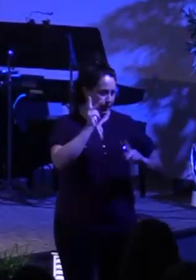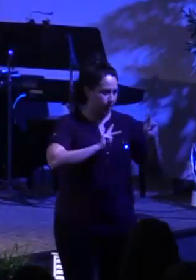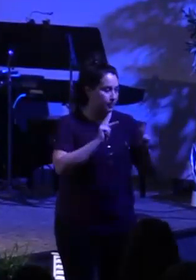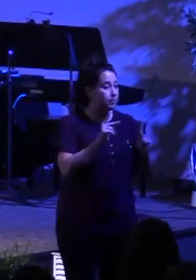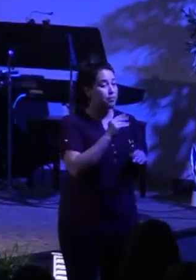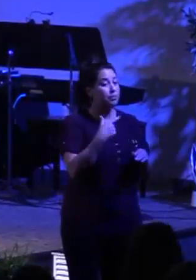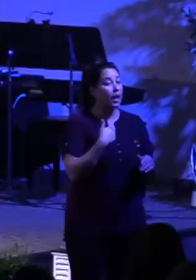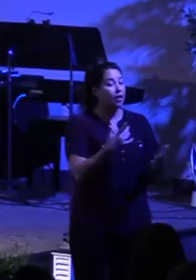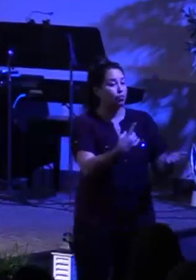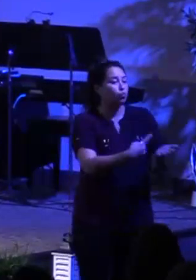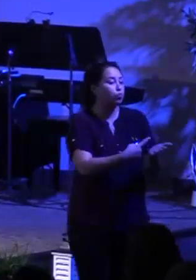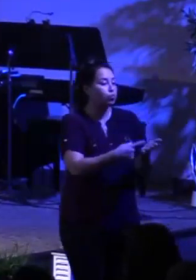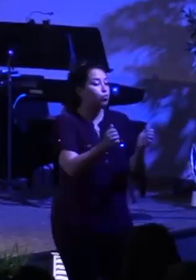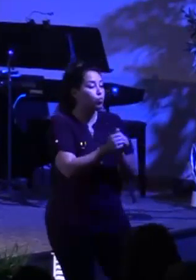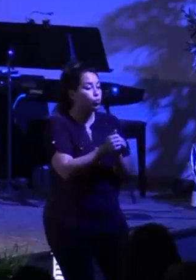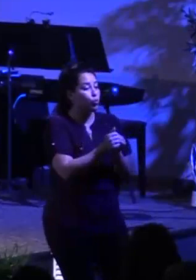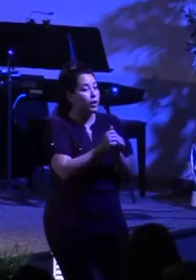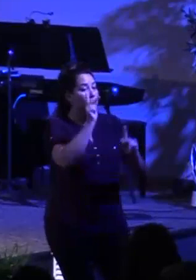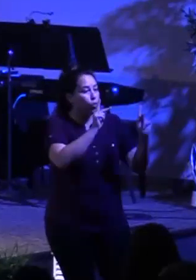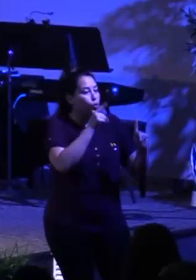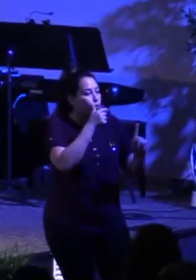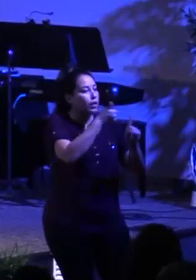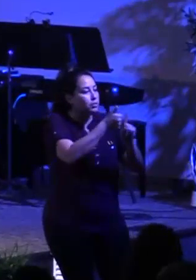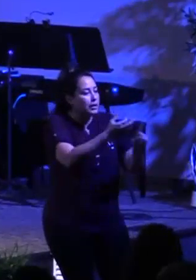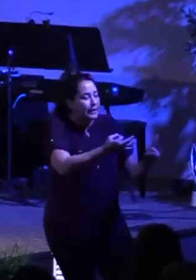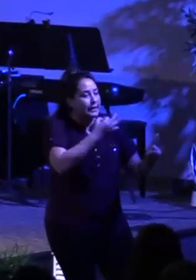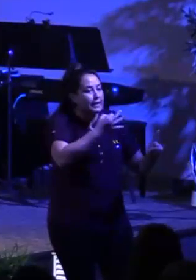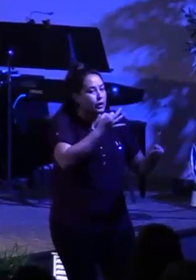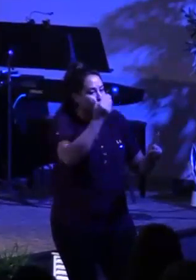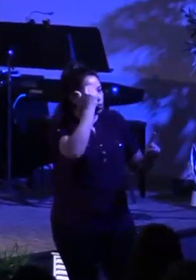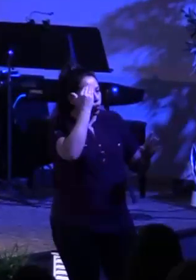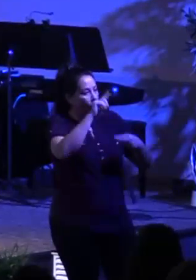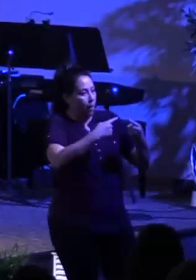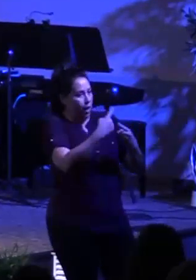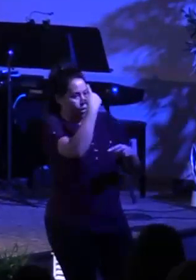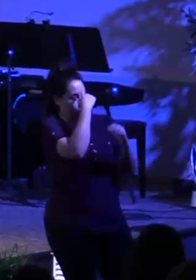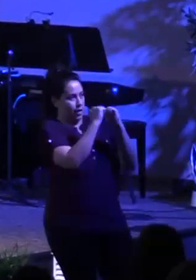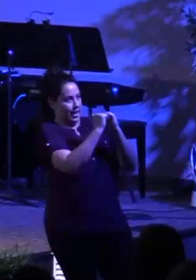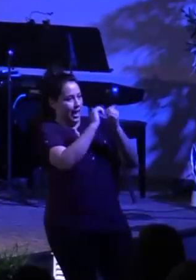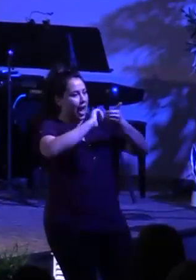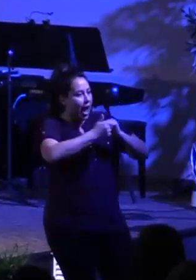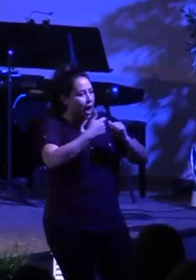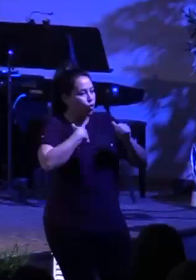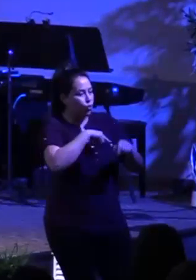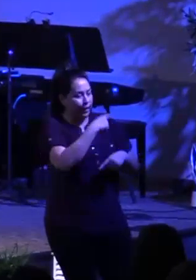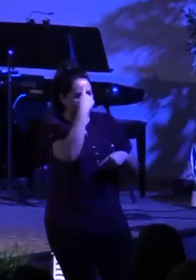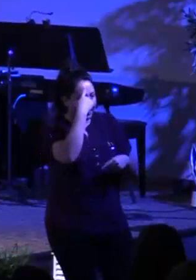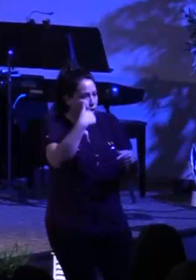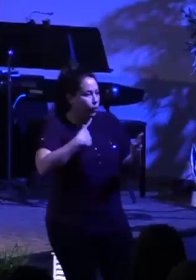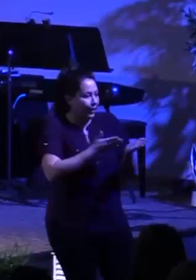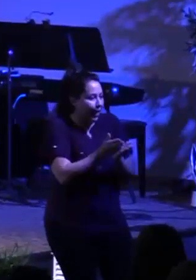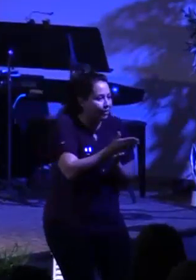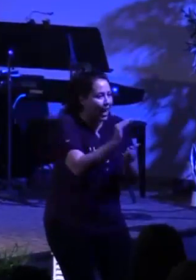to some of the literally top experts in the world about brain, about how we think, how do we navigate this, how do we figure it out,